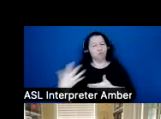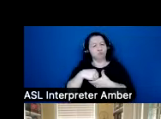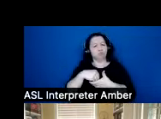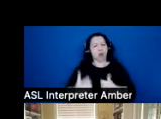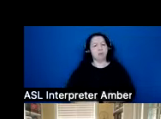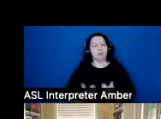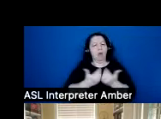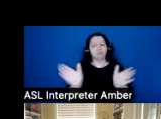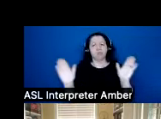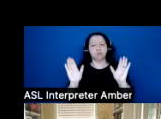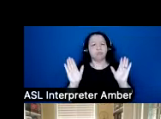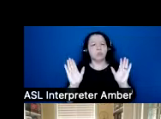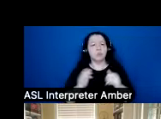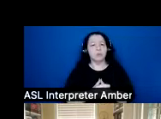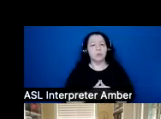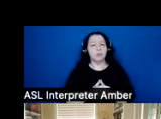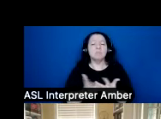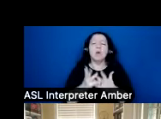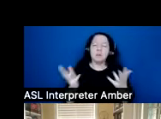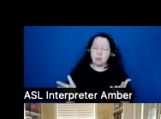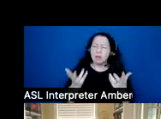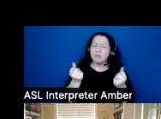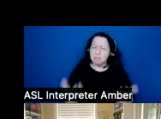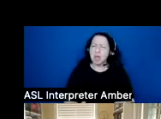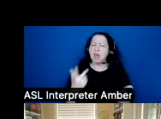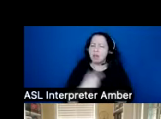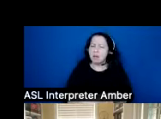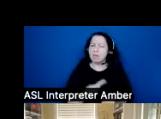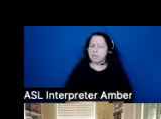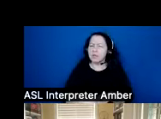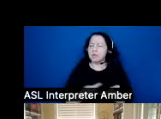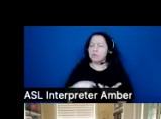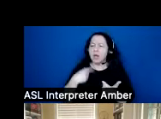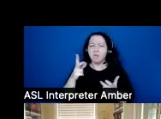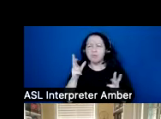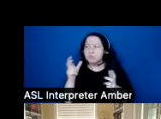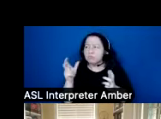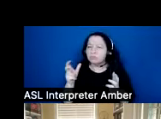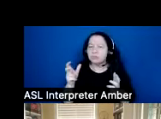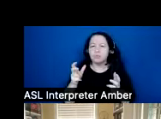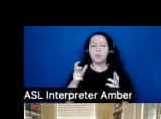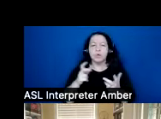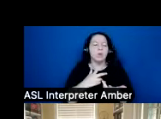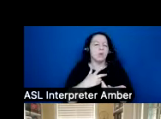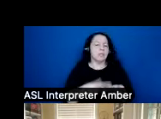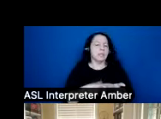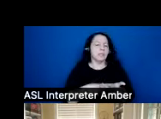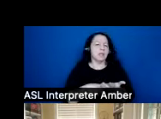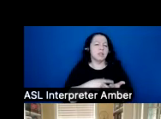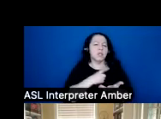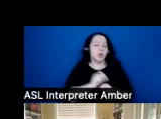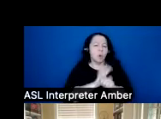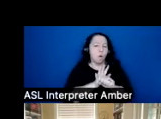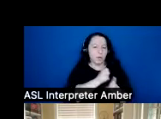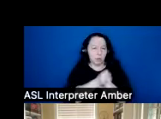I think that there's been a lot of conversations that I've heard too about the impacts of COVID, right? And